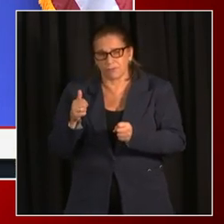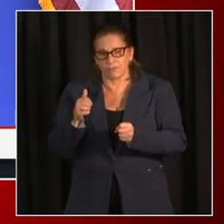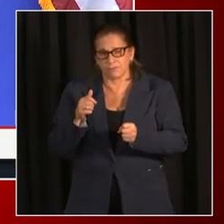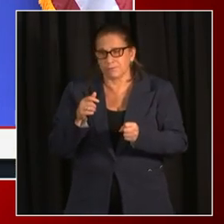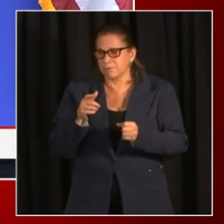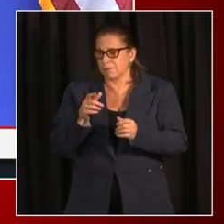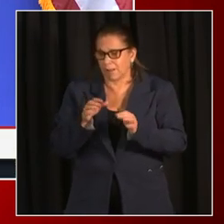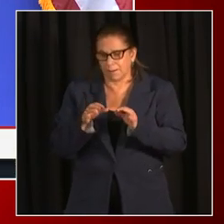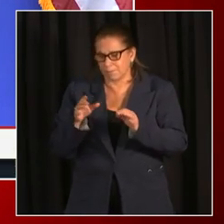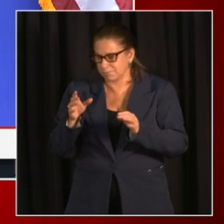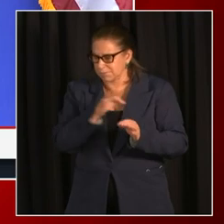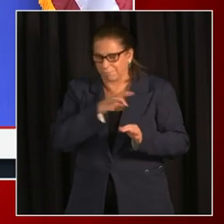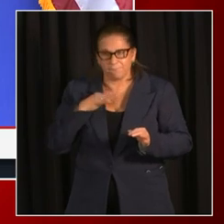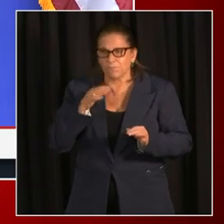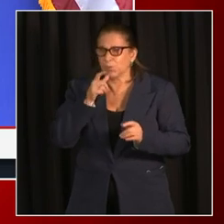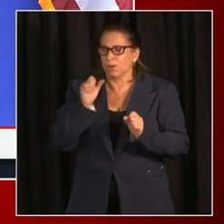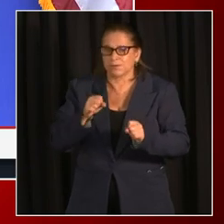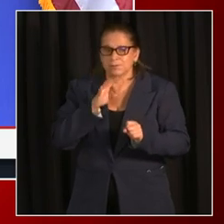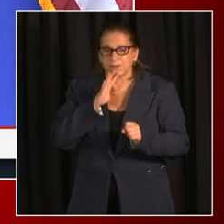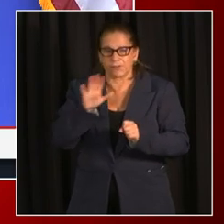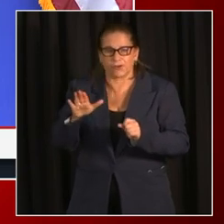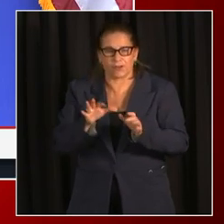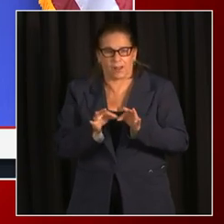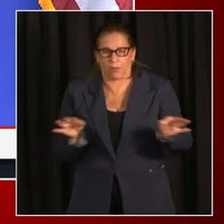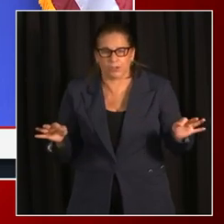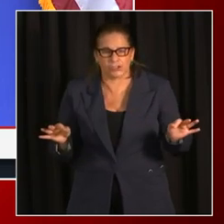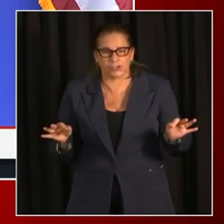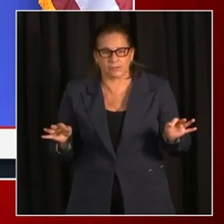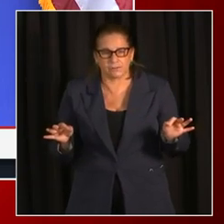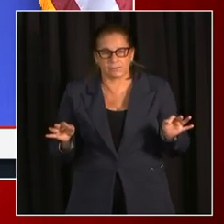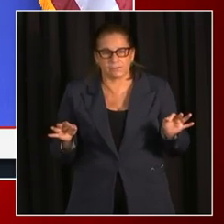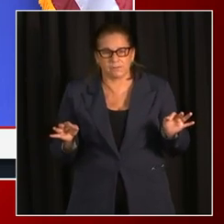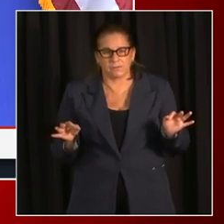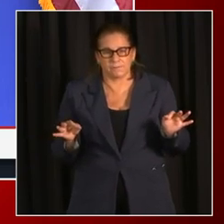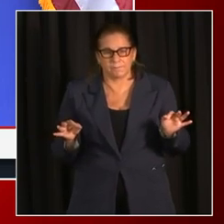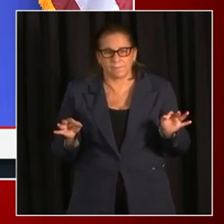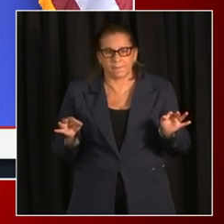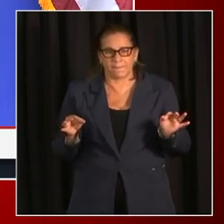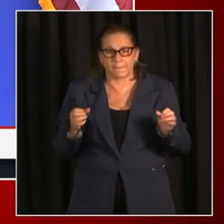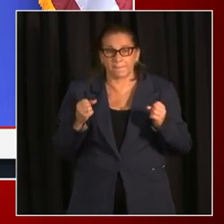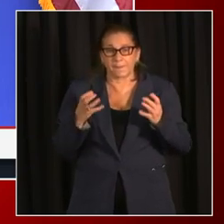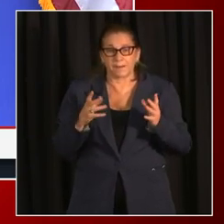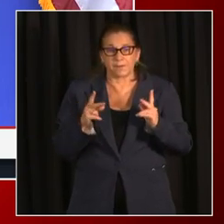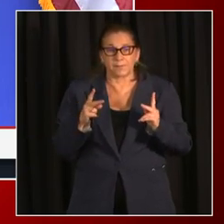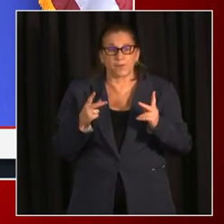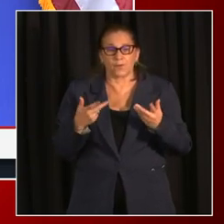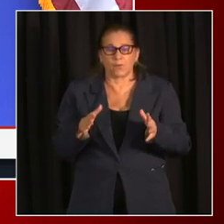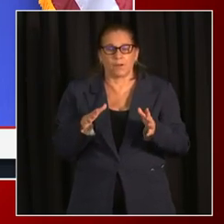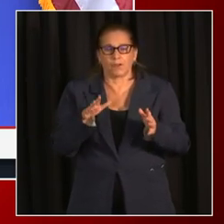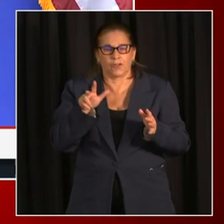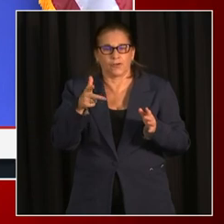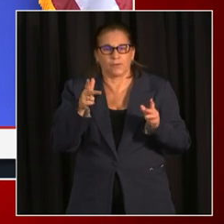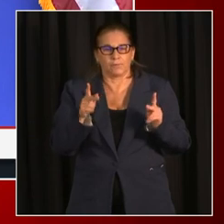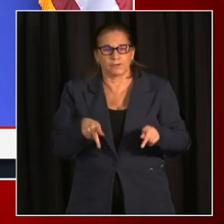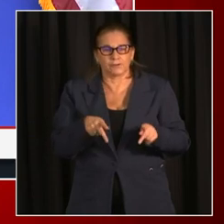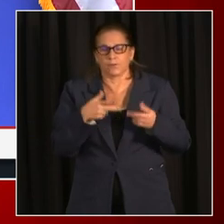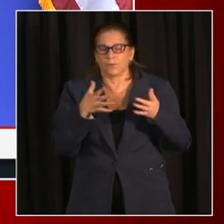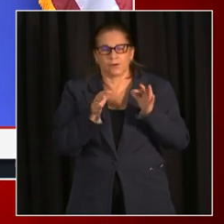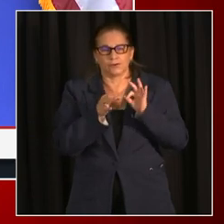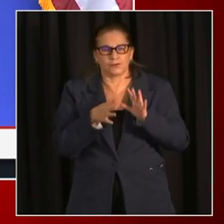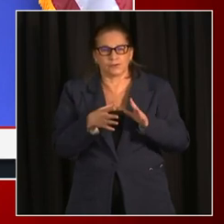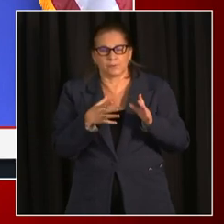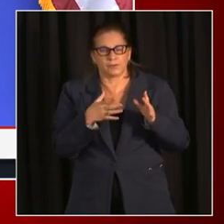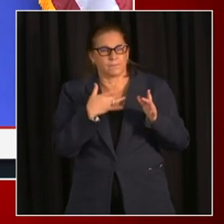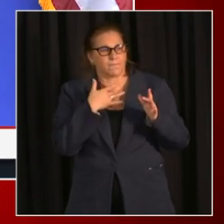opportunity there. We are finding that people don't want a third party involved in terms of interpreter services. And so